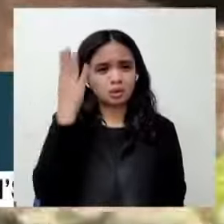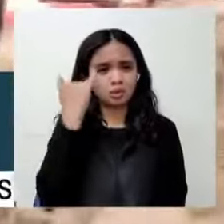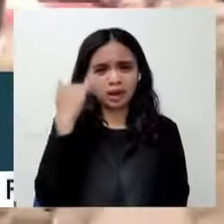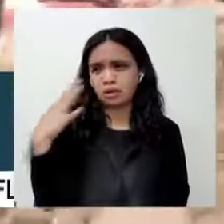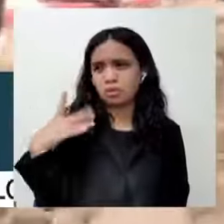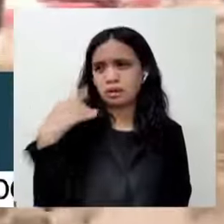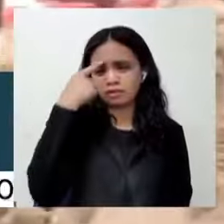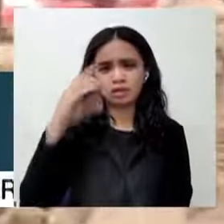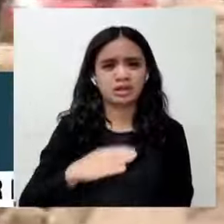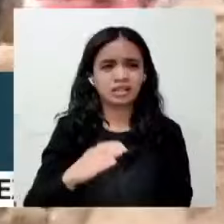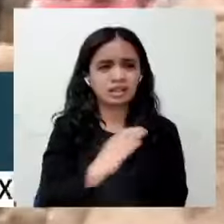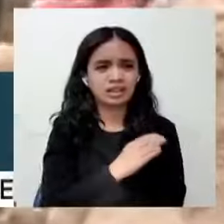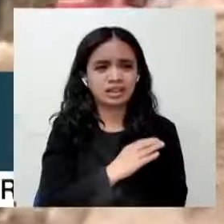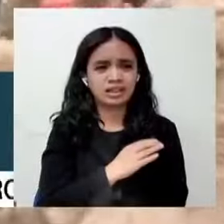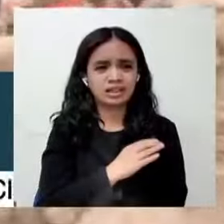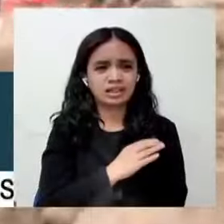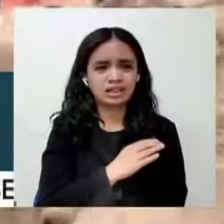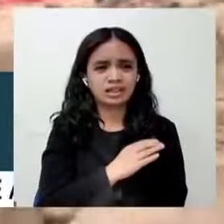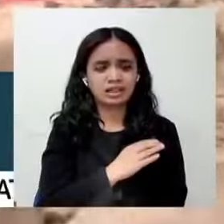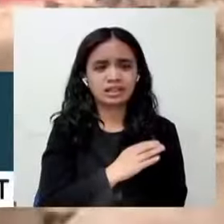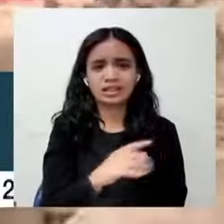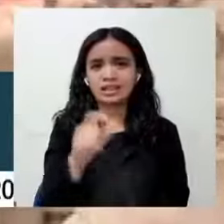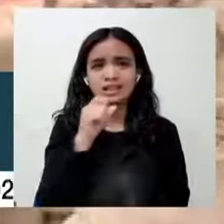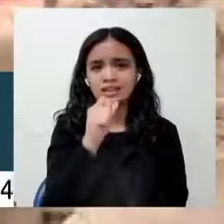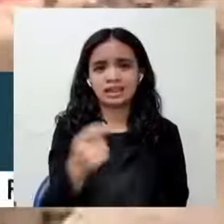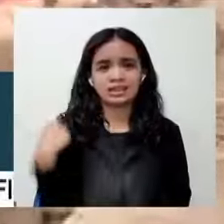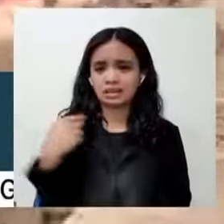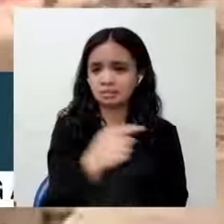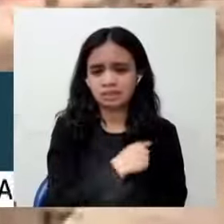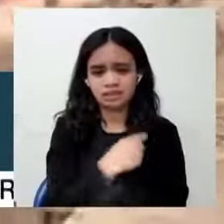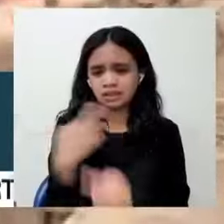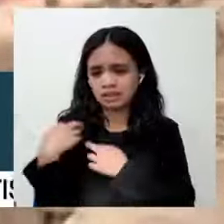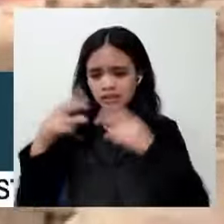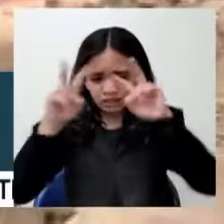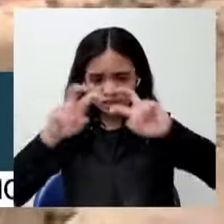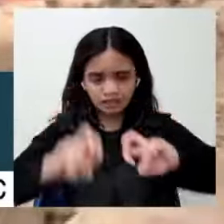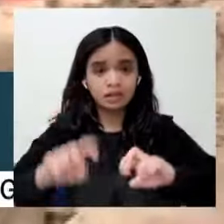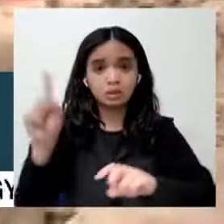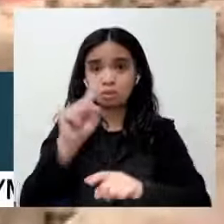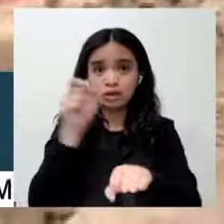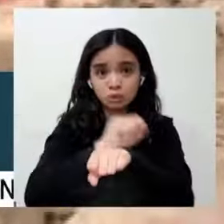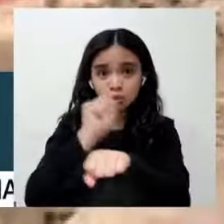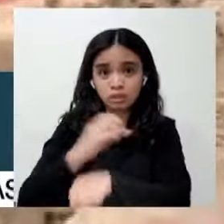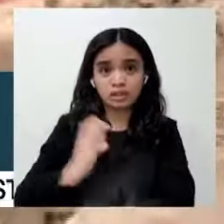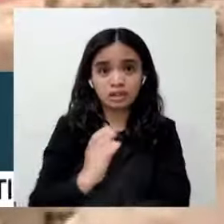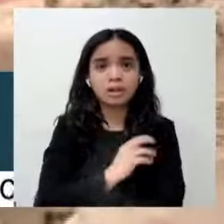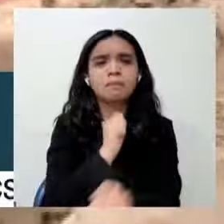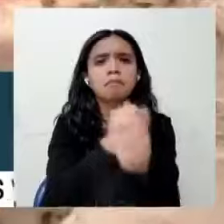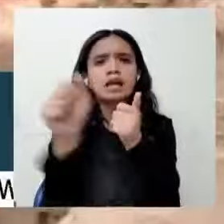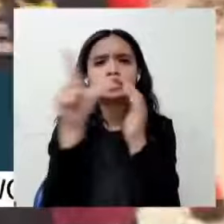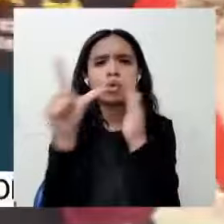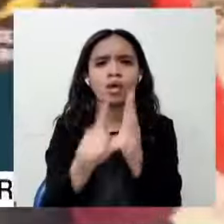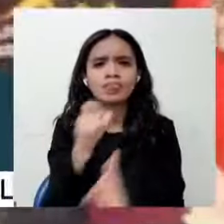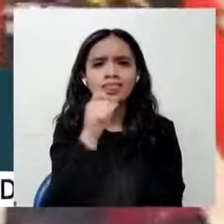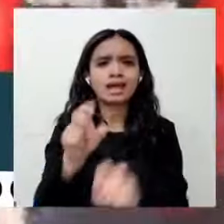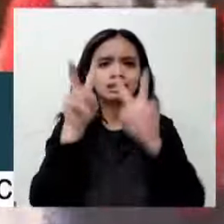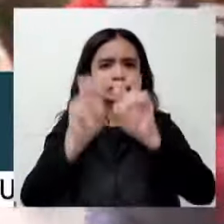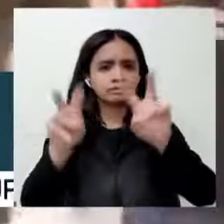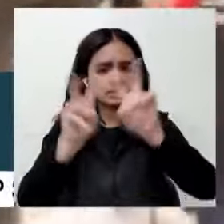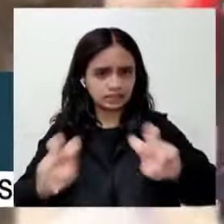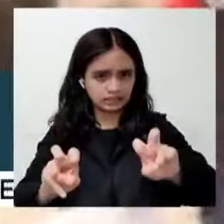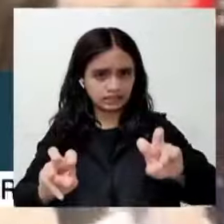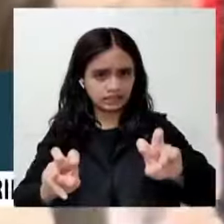po namin trabaho mag-imbestiga na mag-imbestiga. Our job in Congress and in Senate to pass laws, not to investigate primarily.